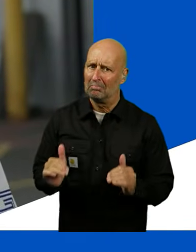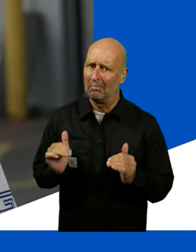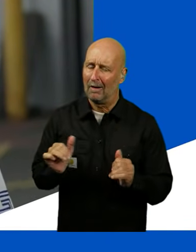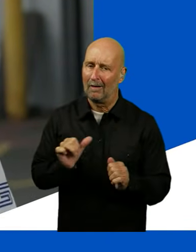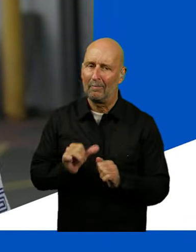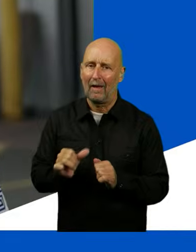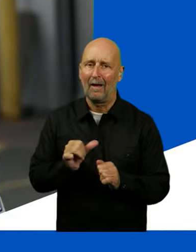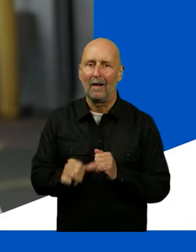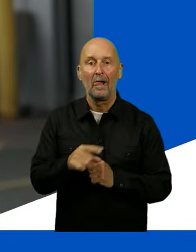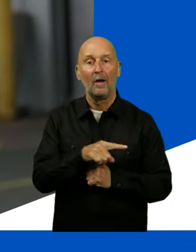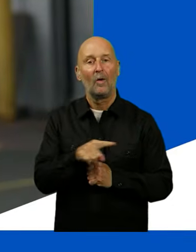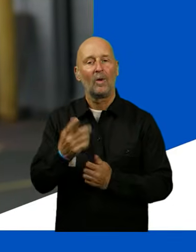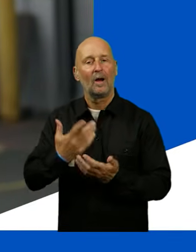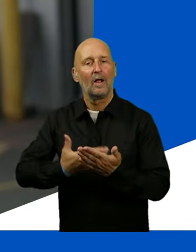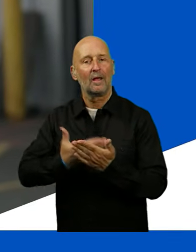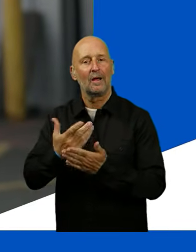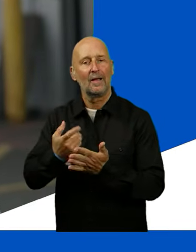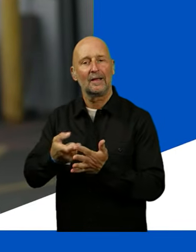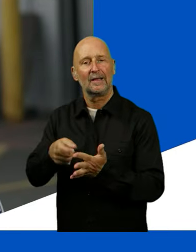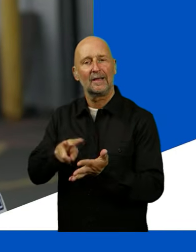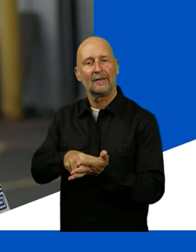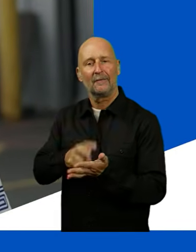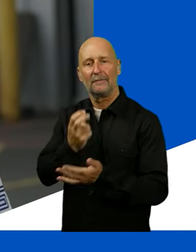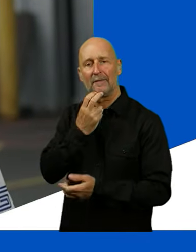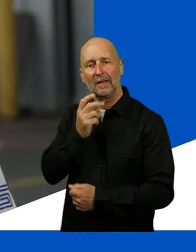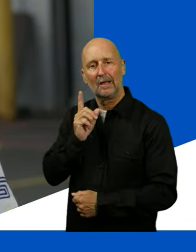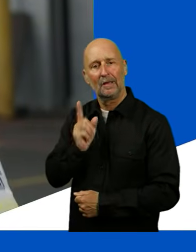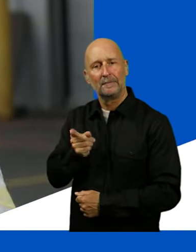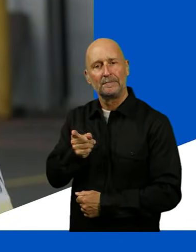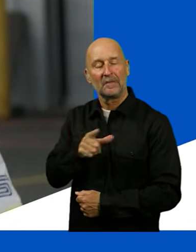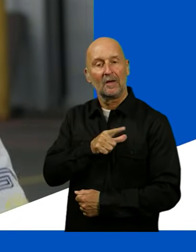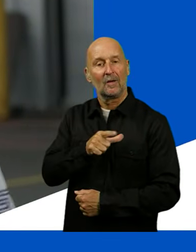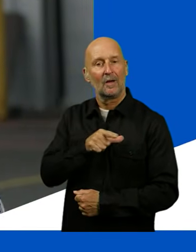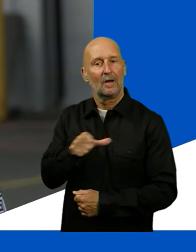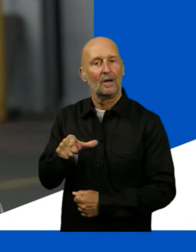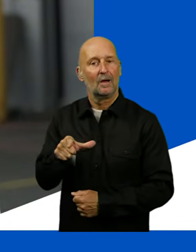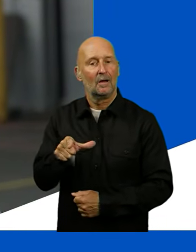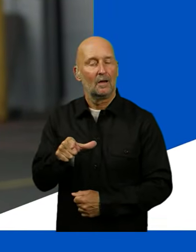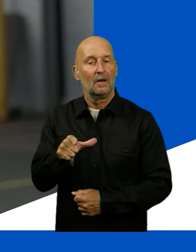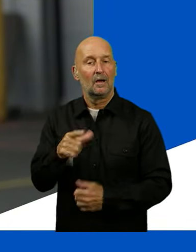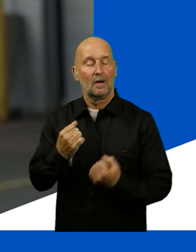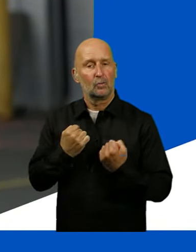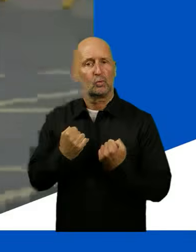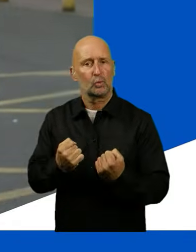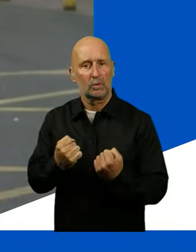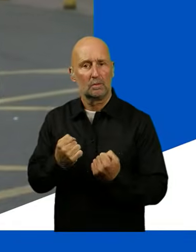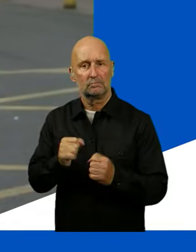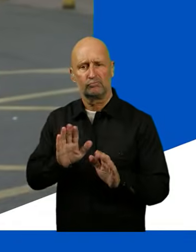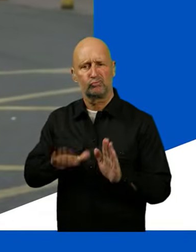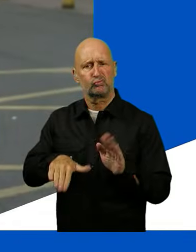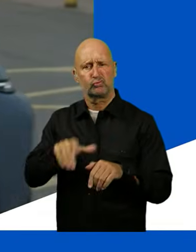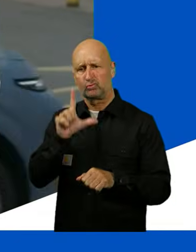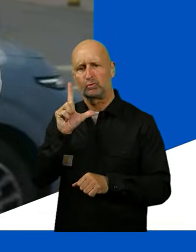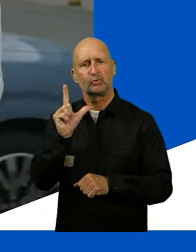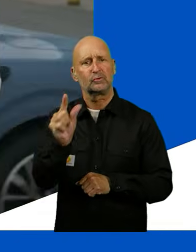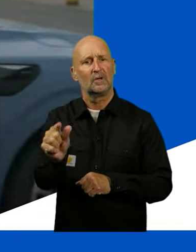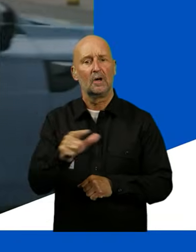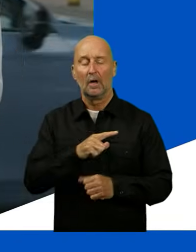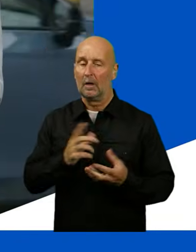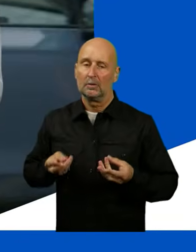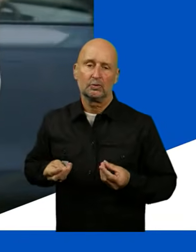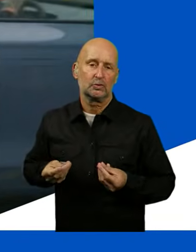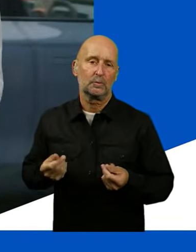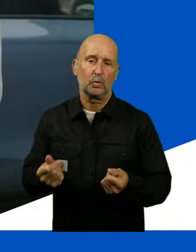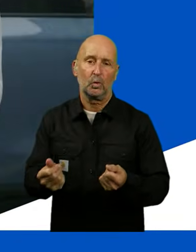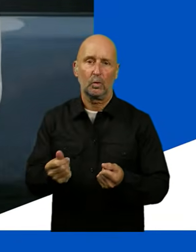I'm seeing with the more modern EV cars is that there isn't so much of a drop in power and performance. Right. I mean, it did feel very smooth and